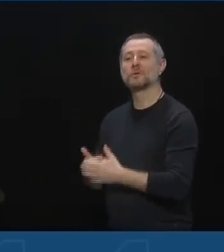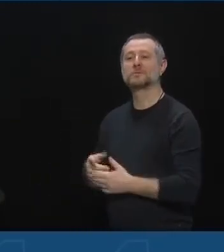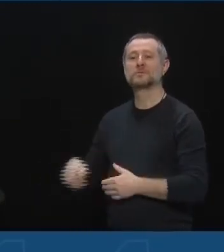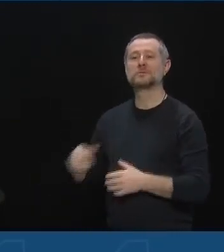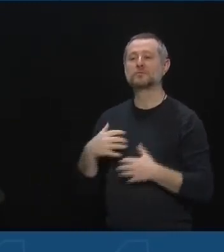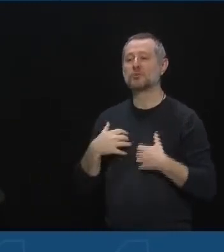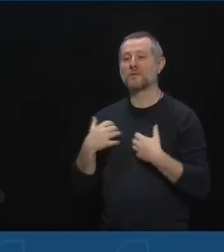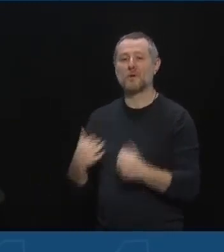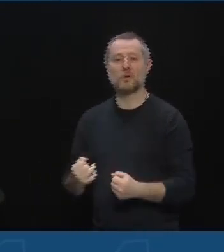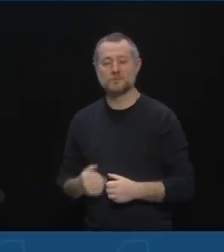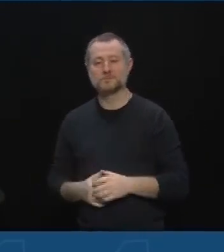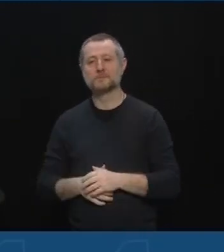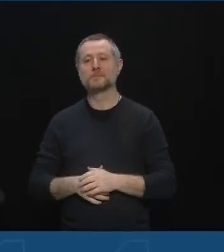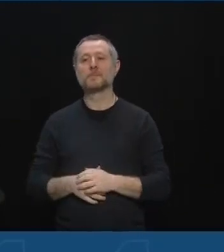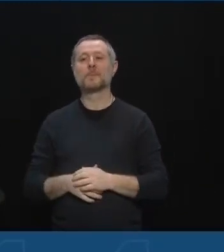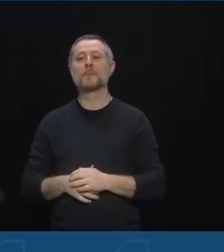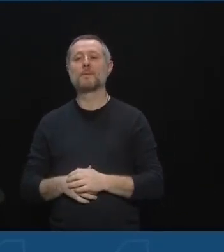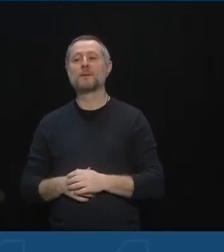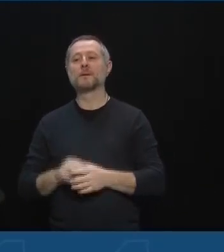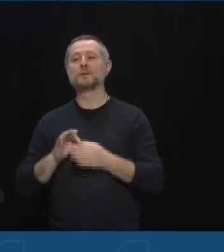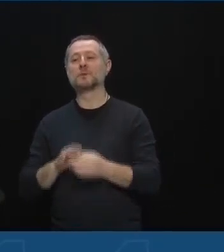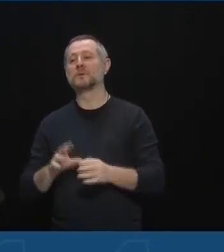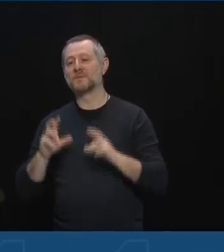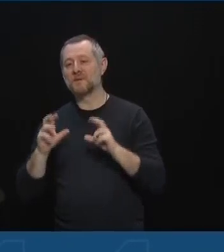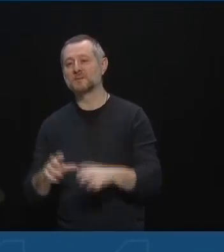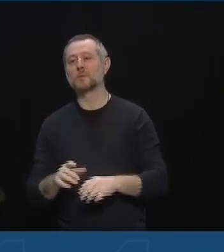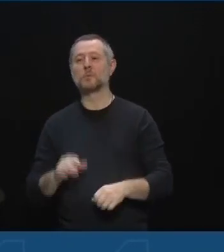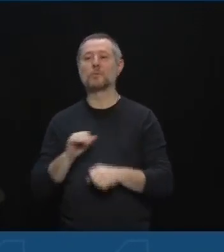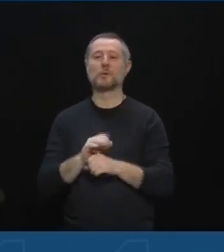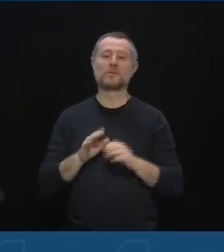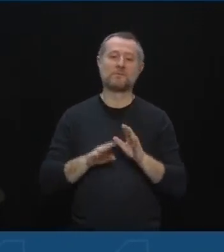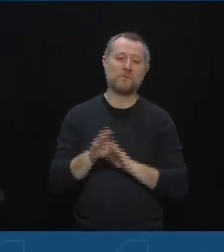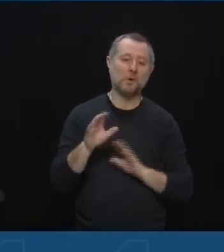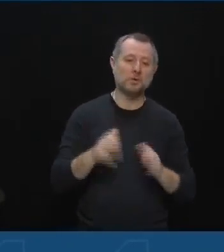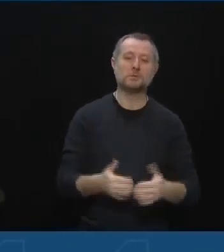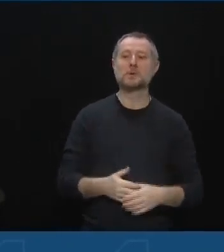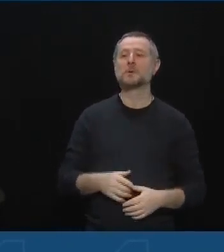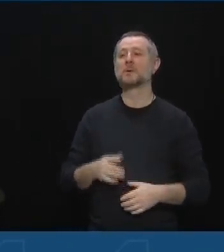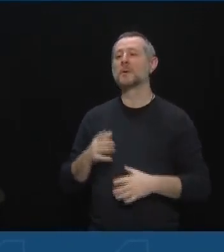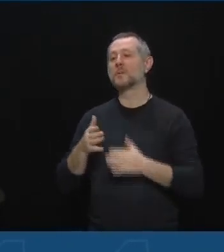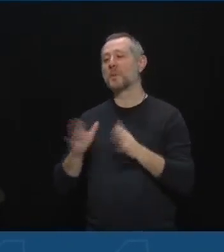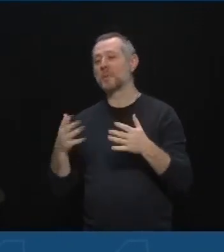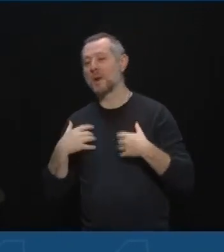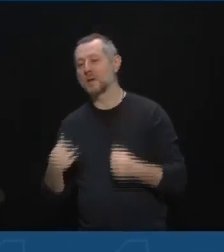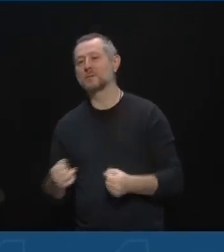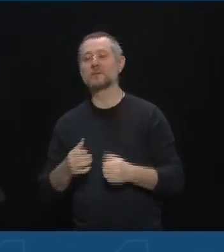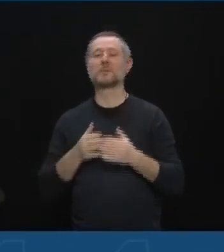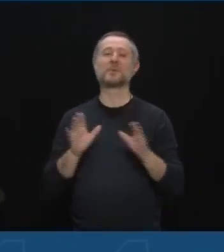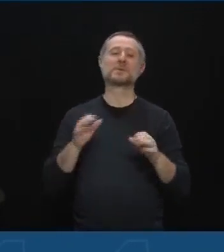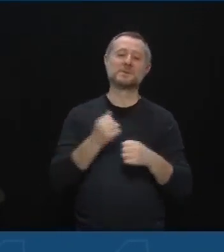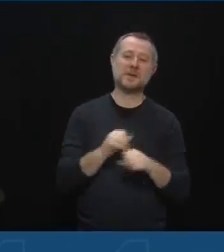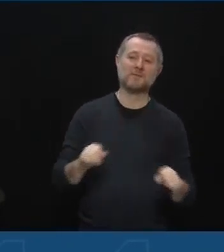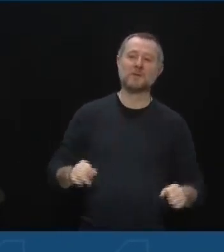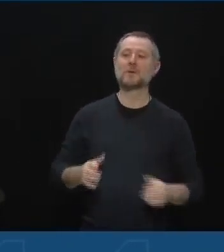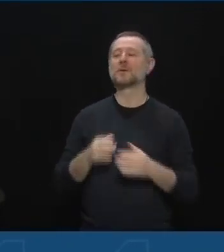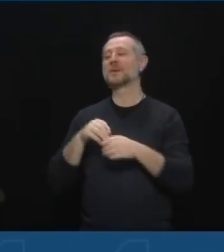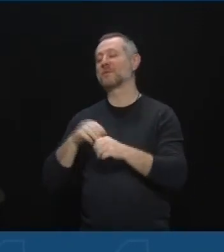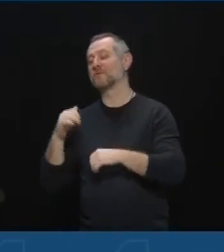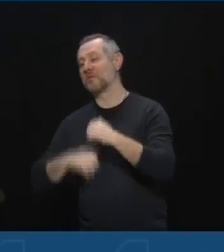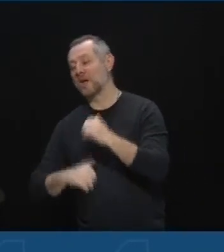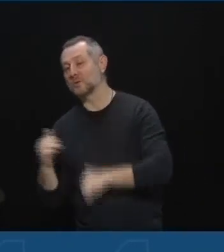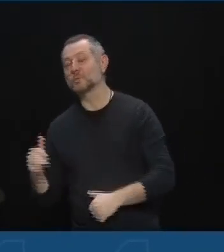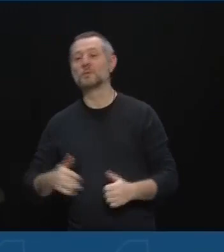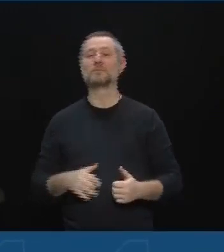it comes to investments in workforce development, public health, public safety, all the infrastructure needs.